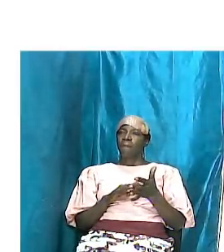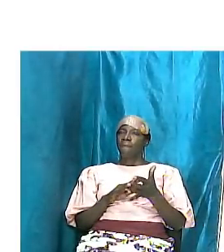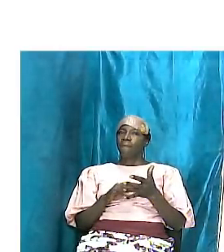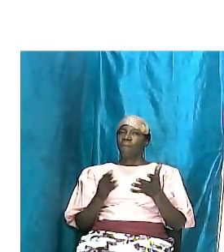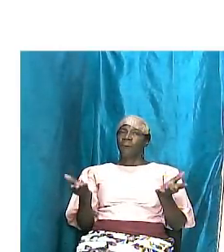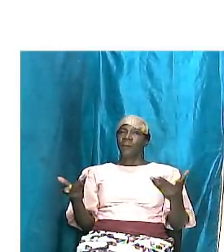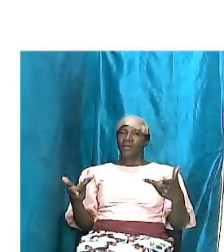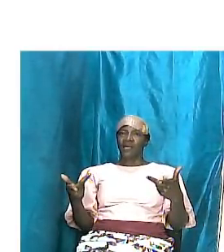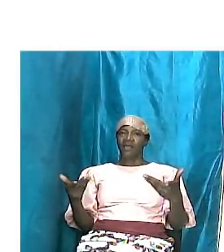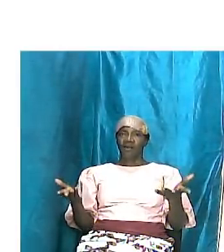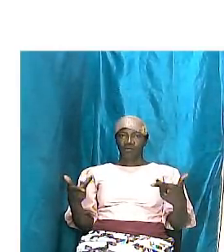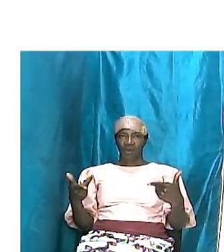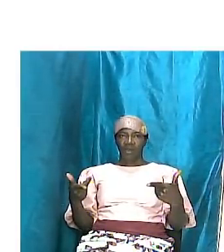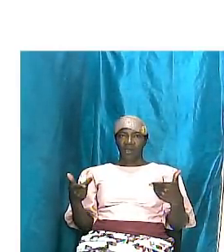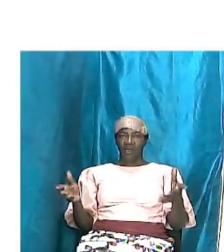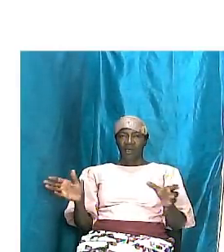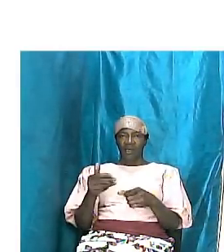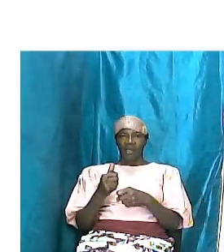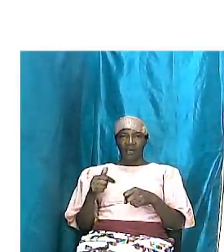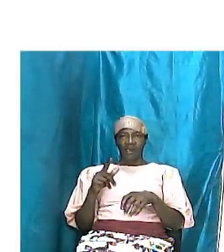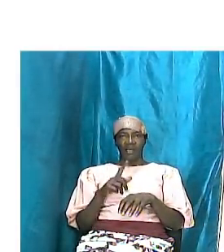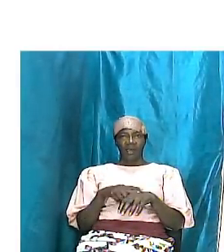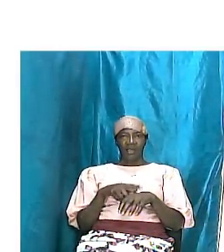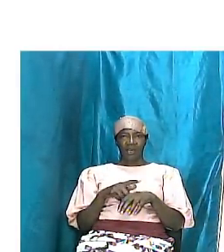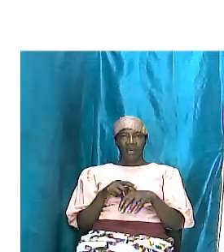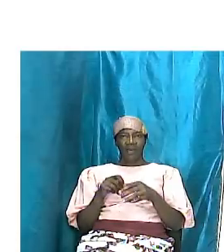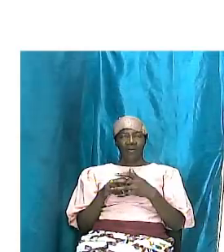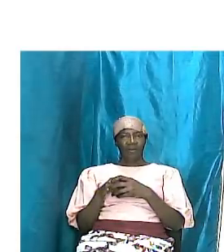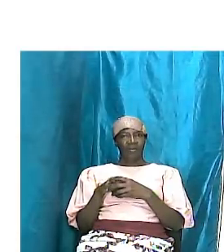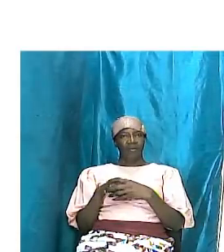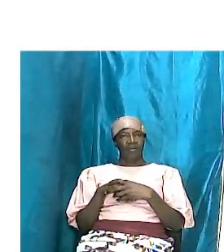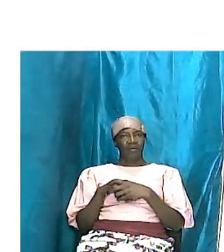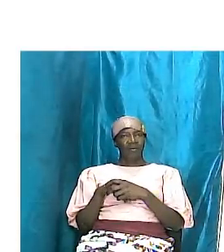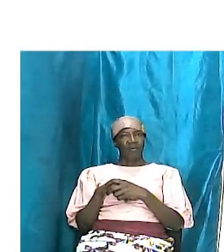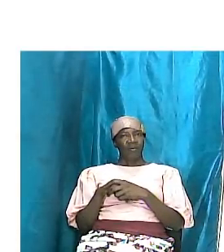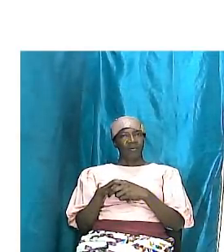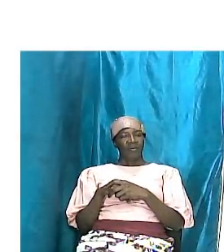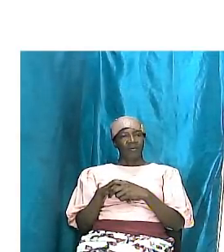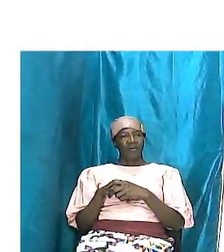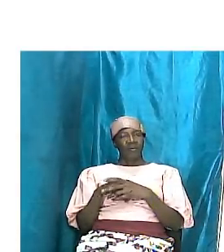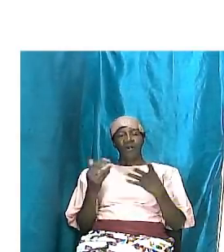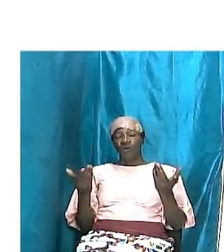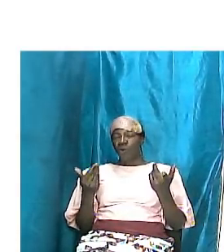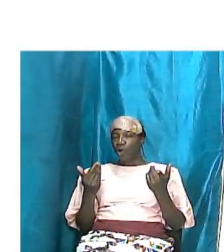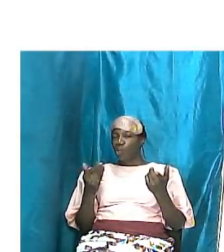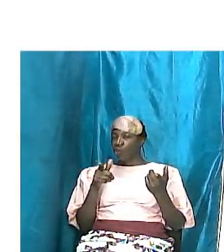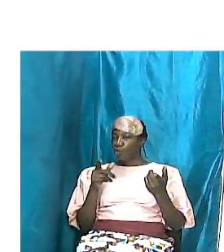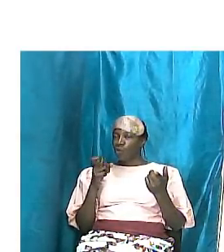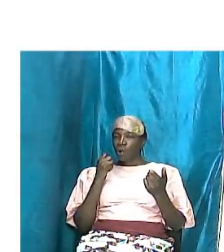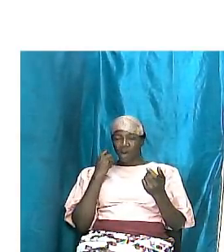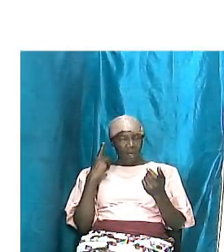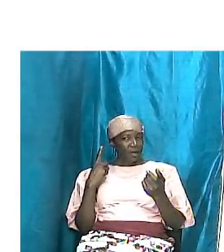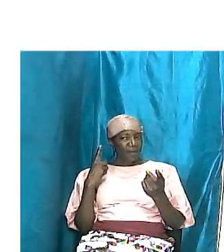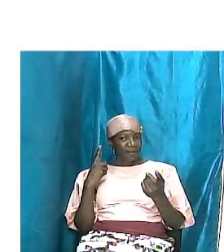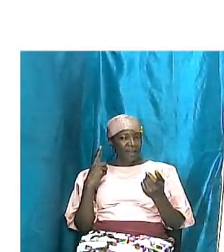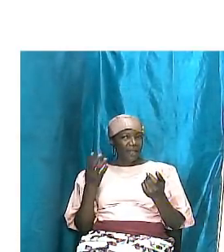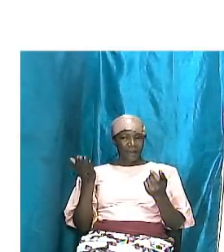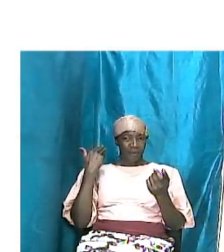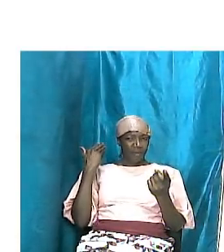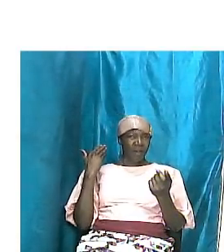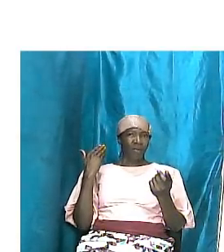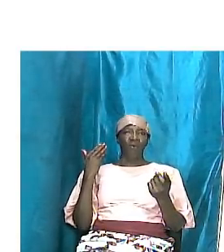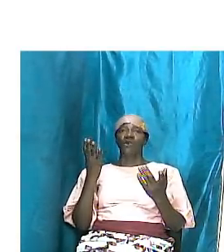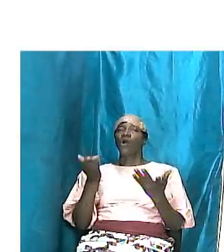I want us to take time. Pardon me as we read a few scriptures, because I want to give a background and I want